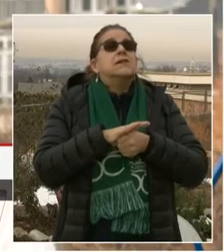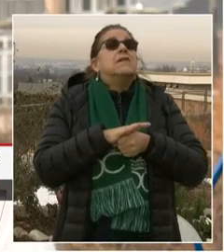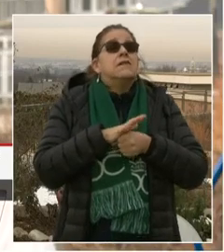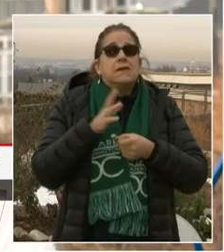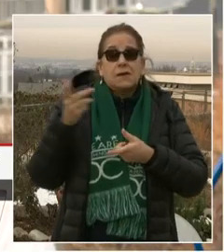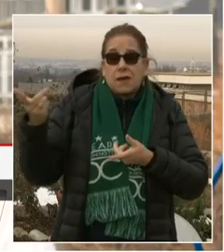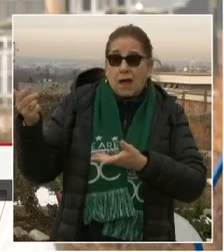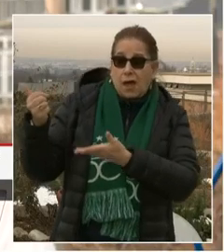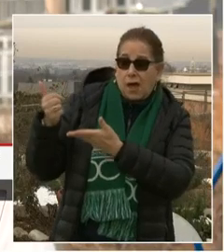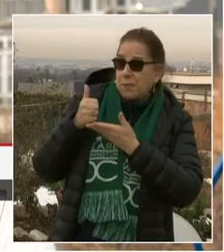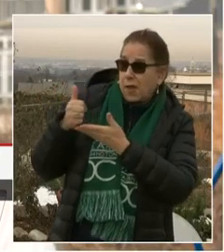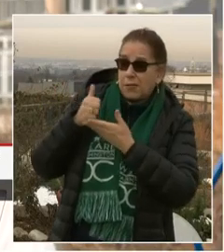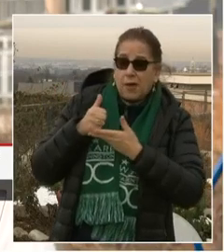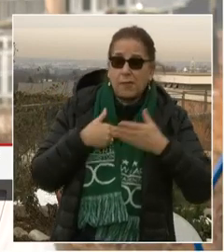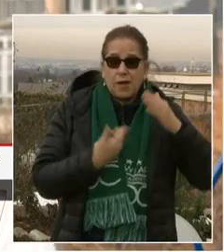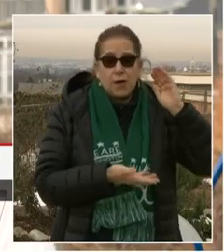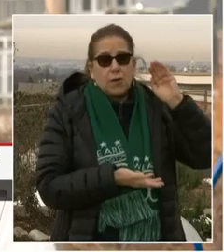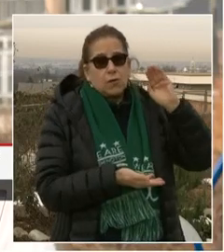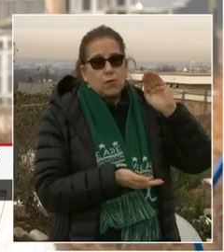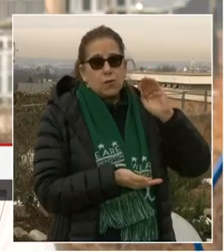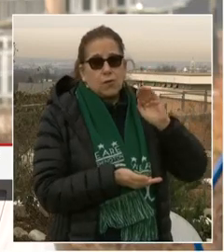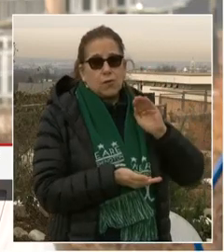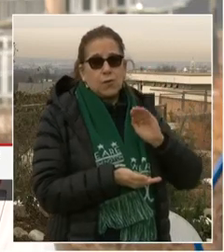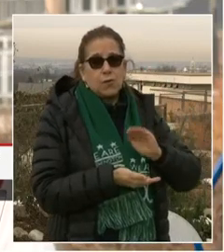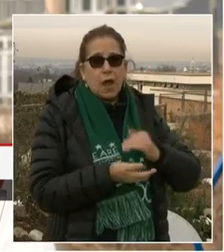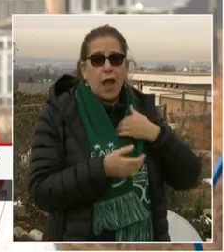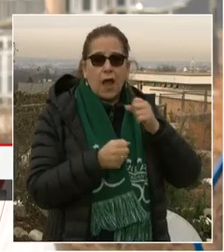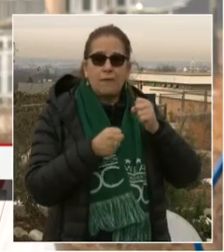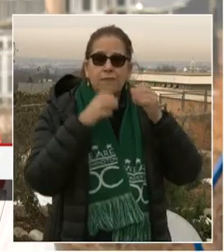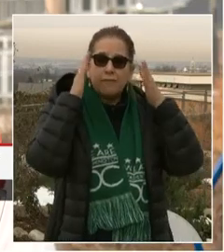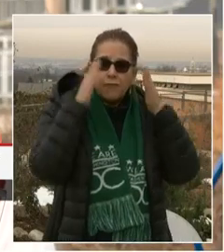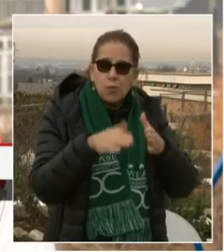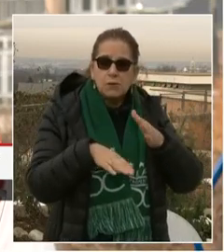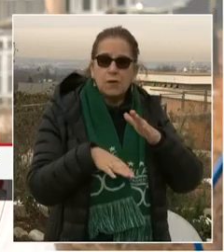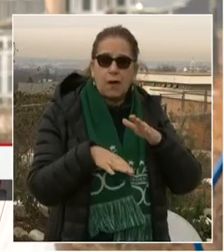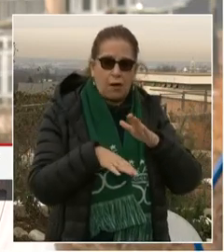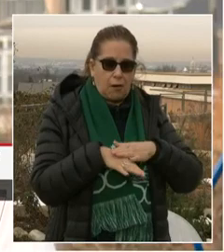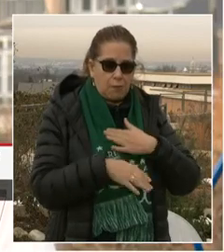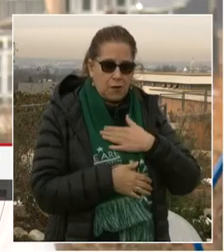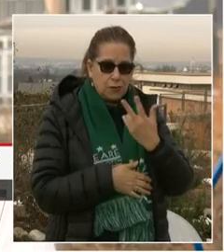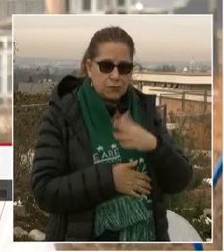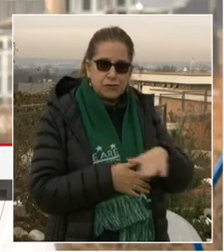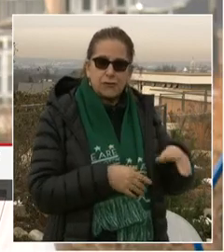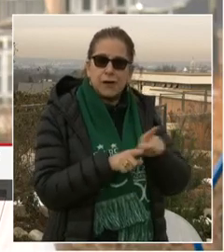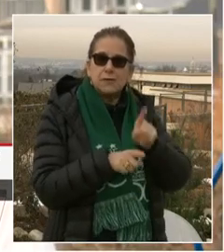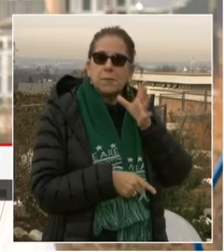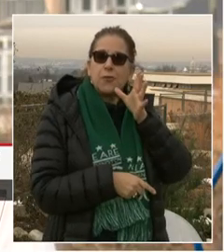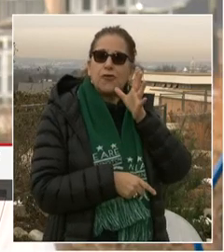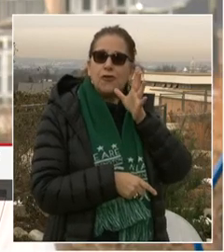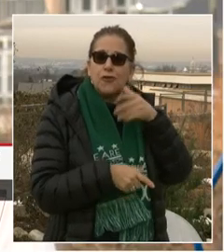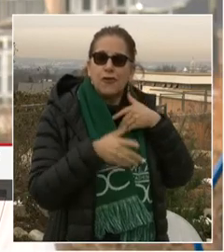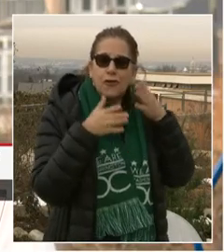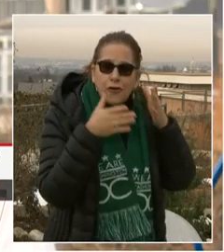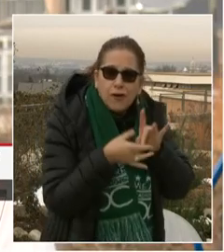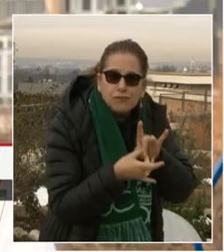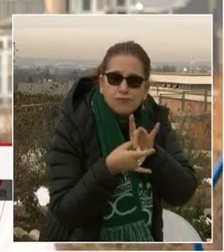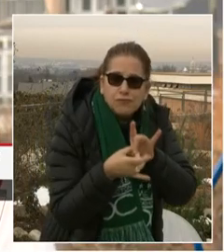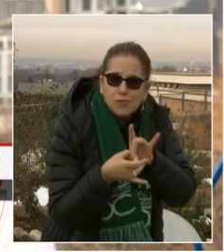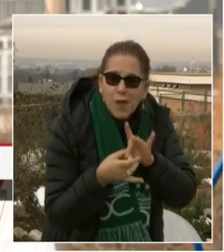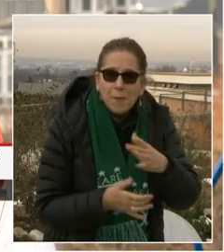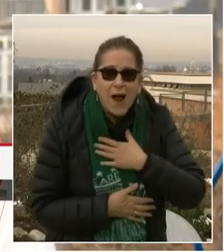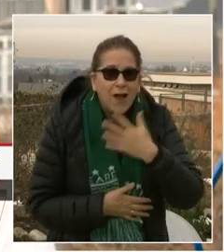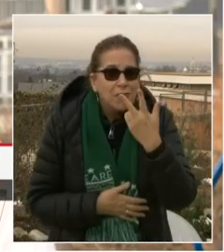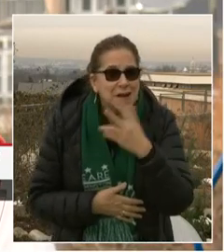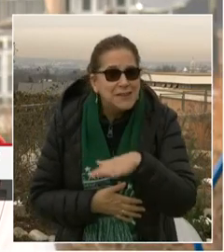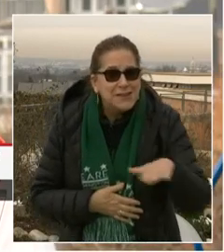mode that was rooted in reconnection, being in a better and loving space, and getting excited about learning.